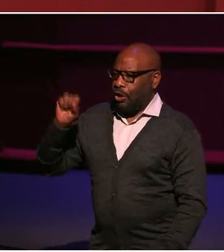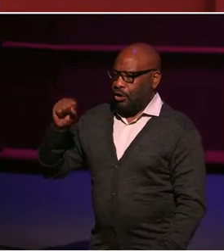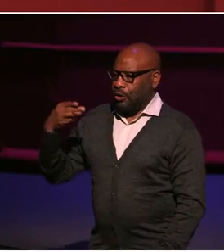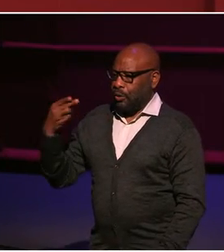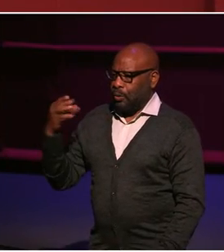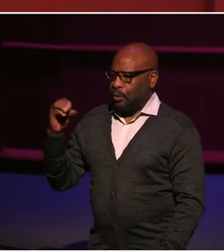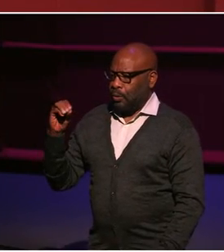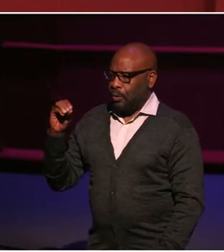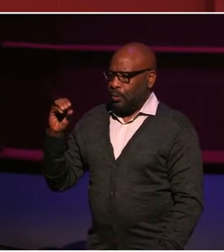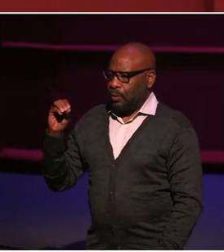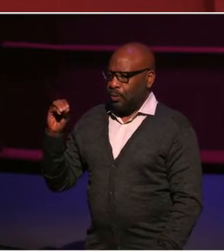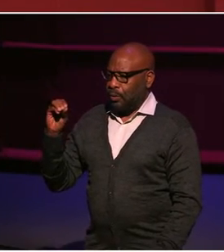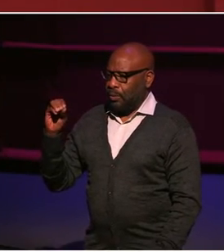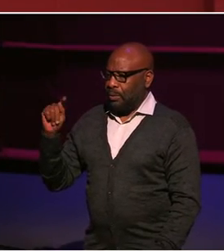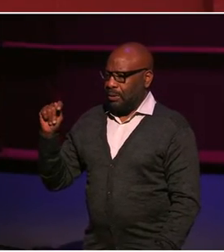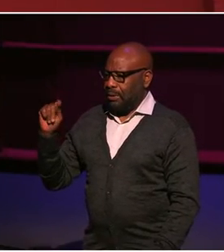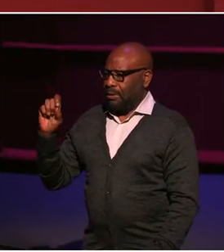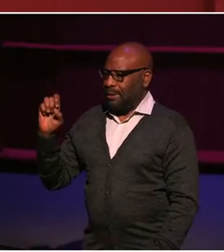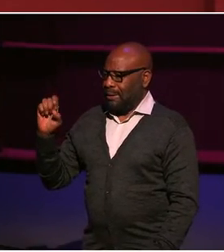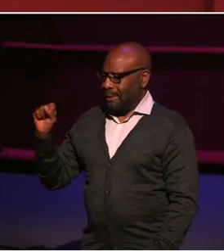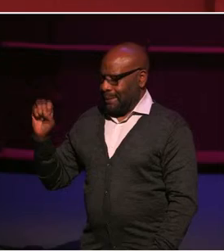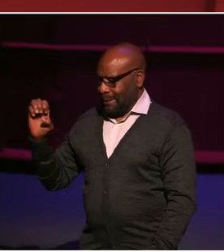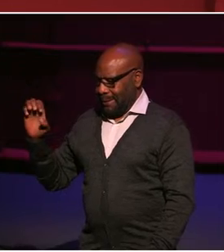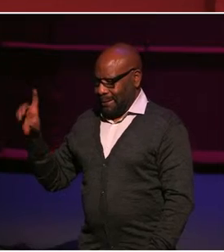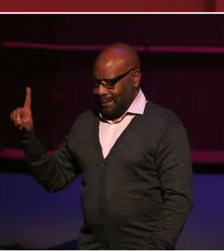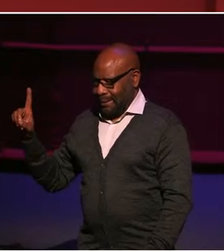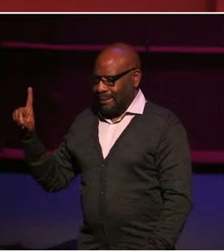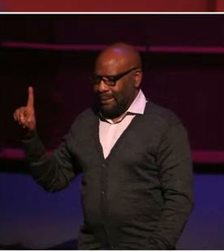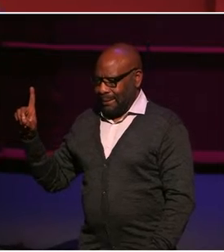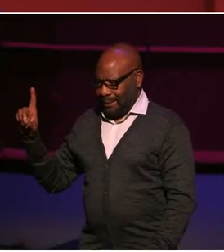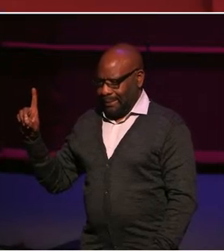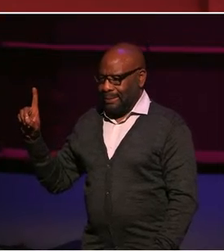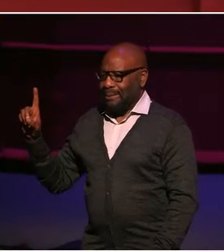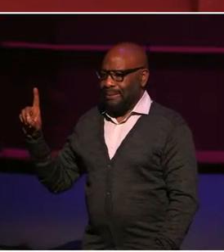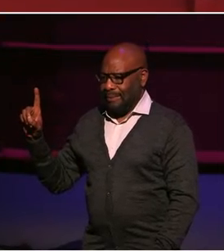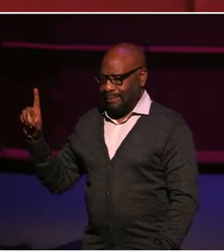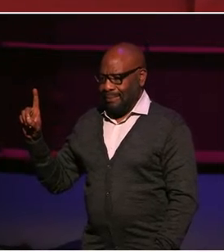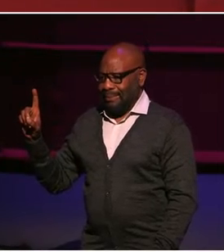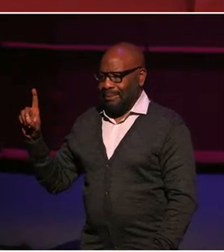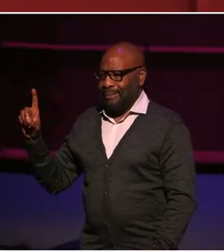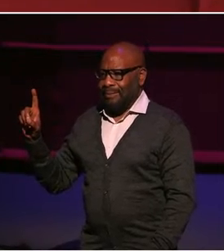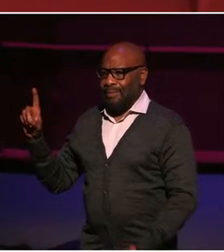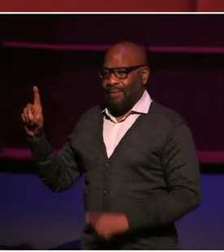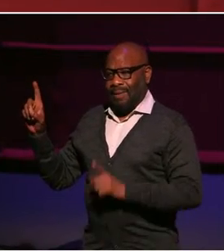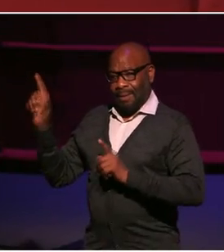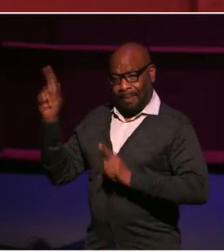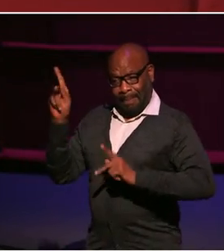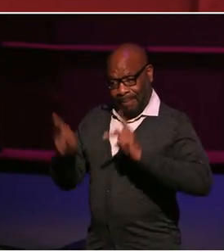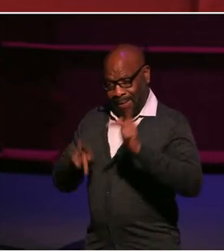but had a book, act as a sub, puts as a pack,